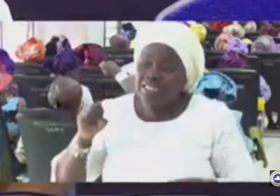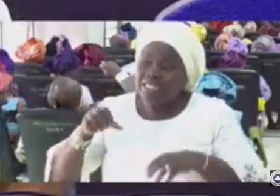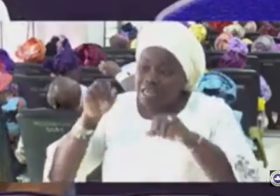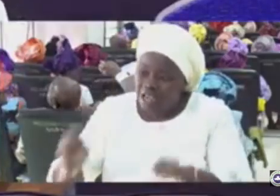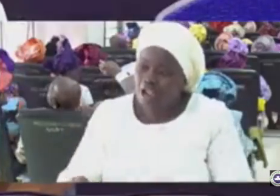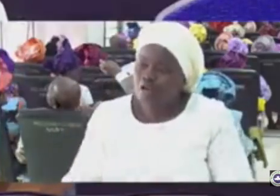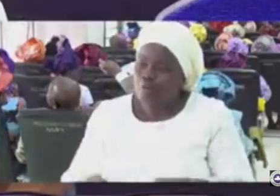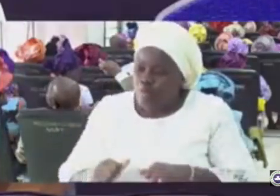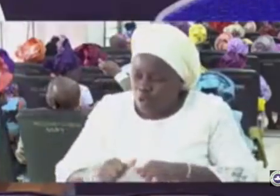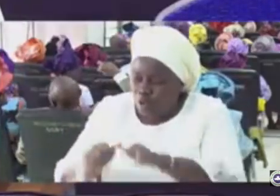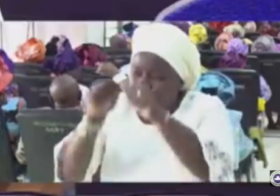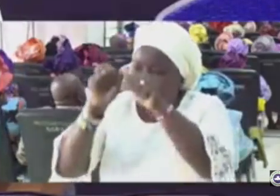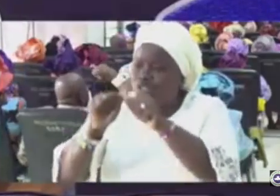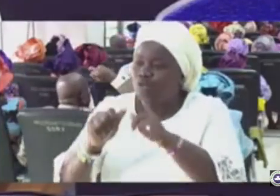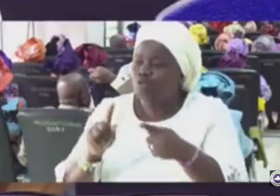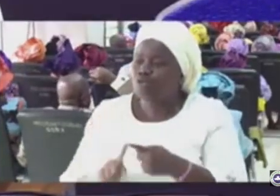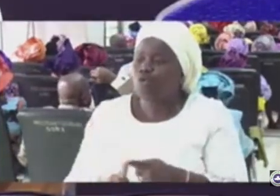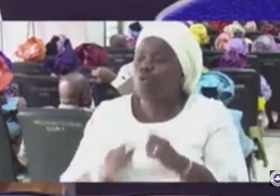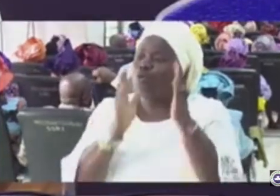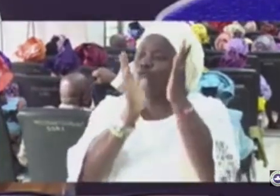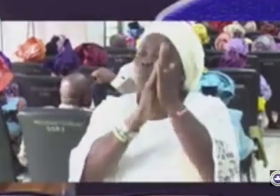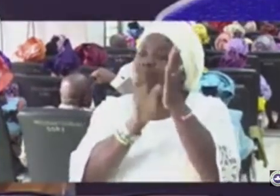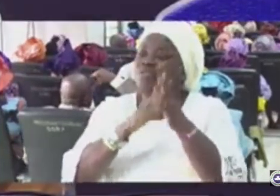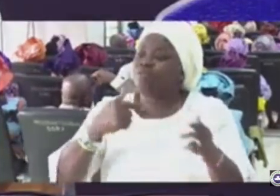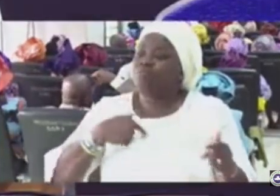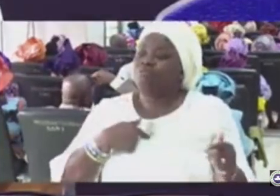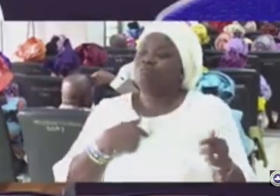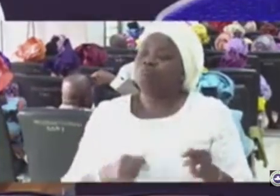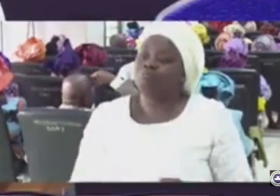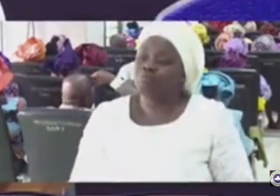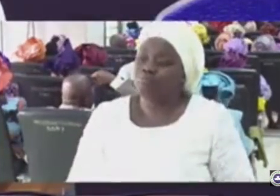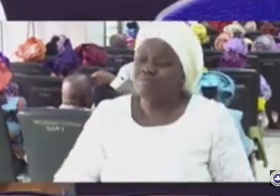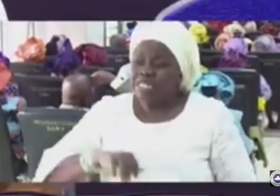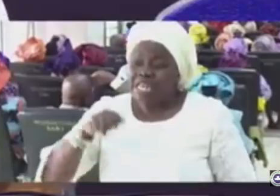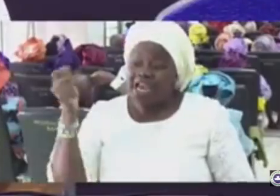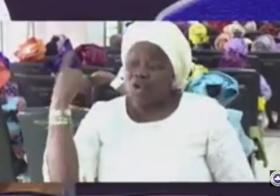Anyone who knows how to praise God correctly,